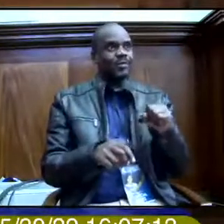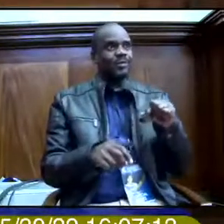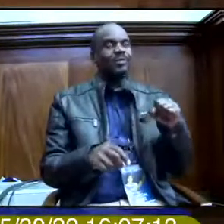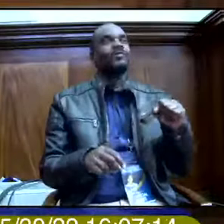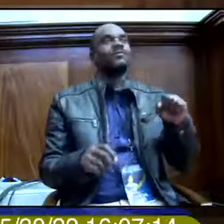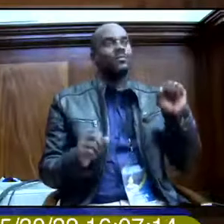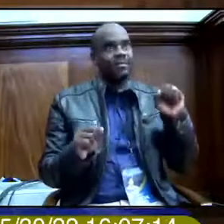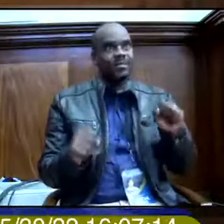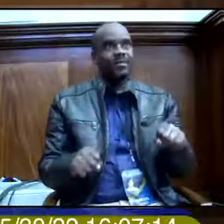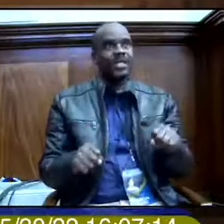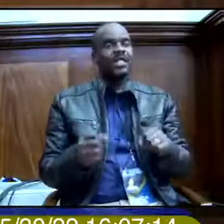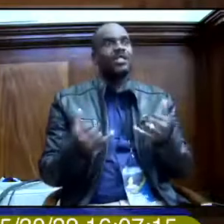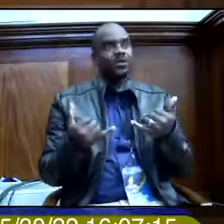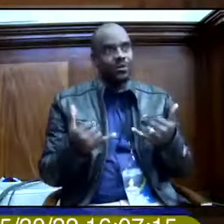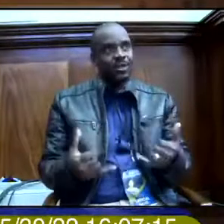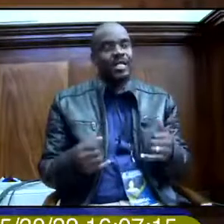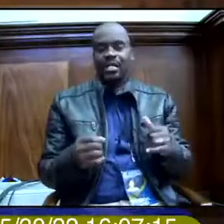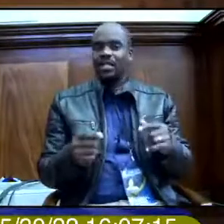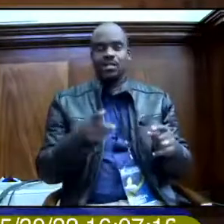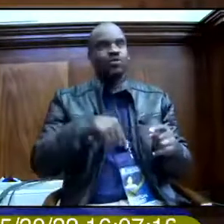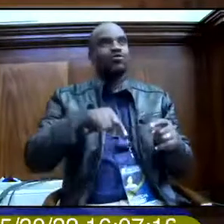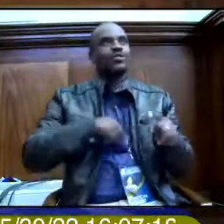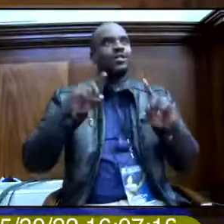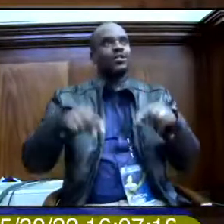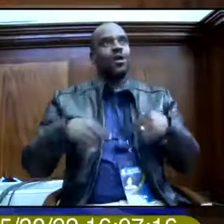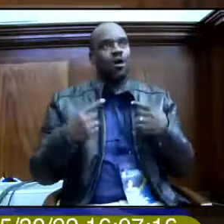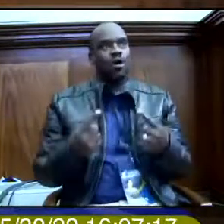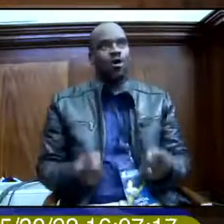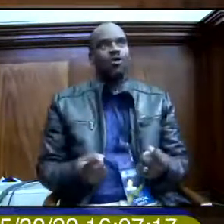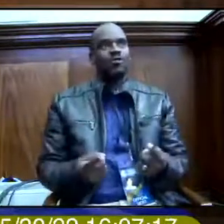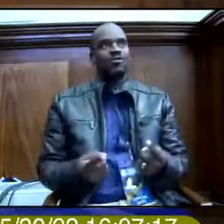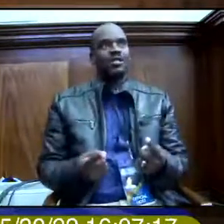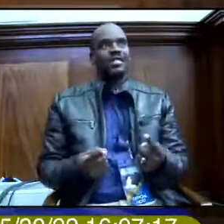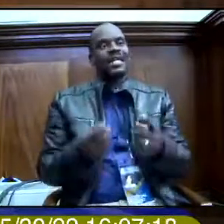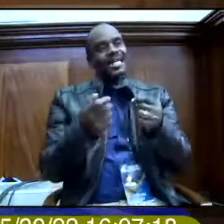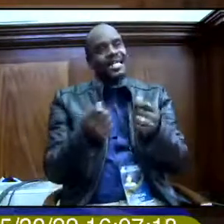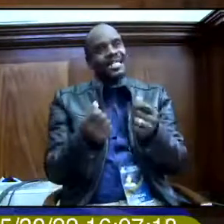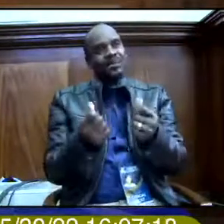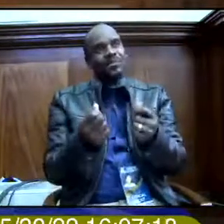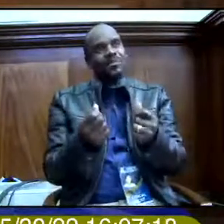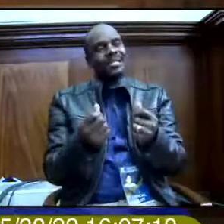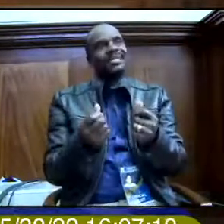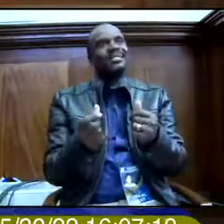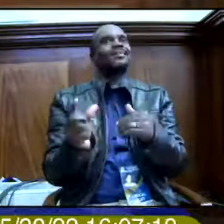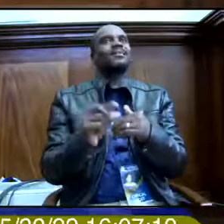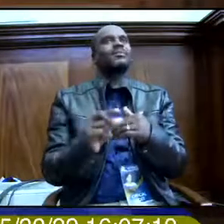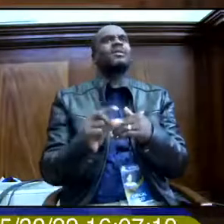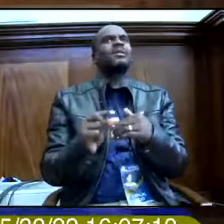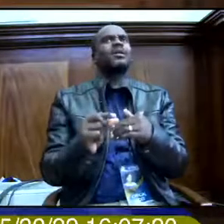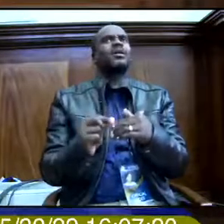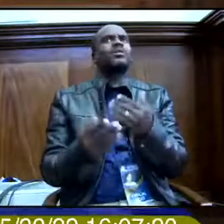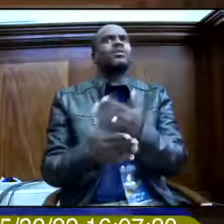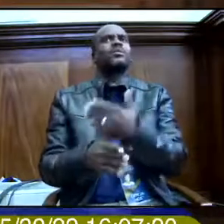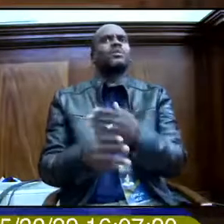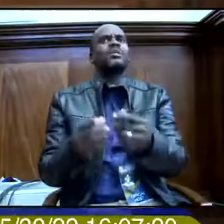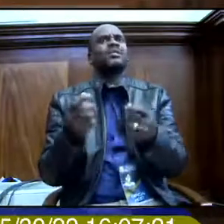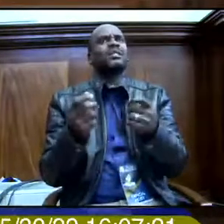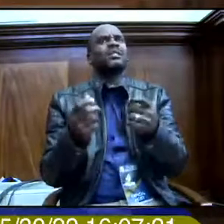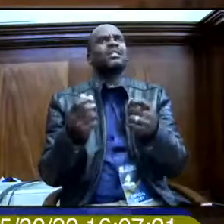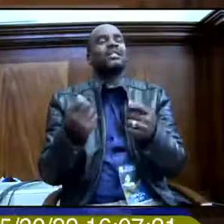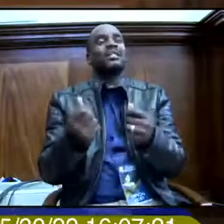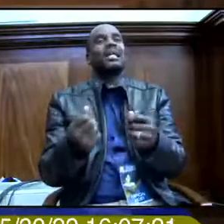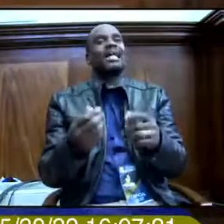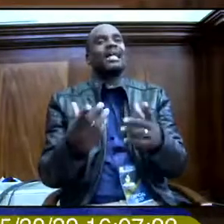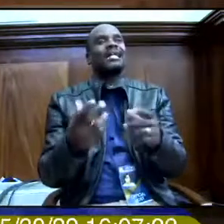with so that we don't you know the expenditure because there is this saying uh that is confronting public